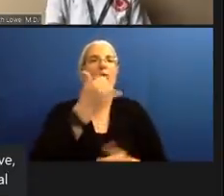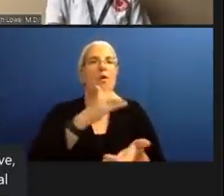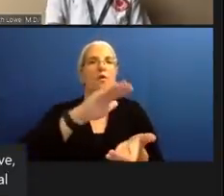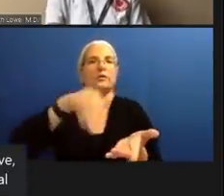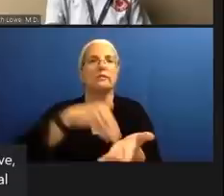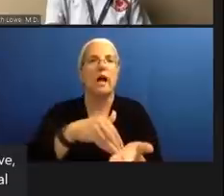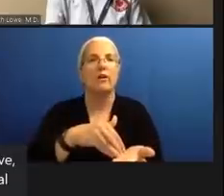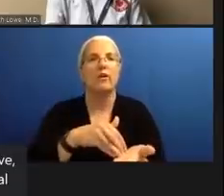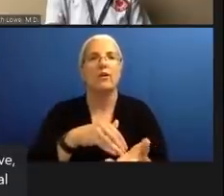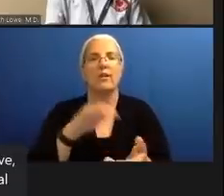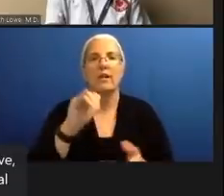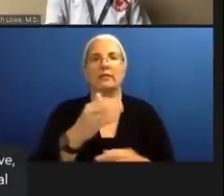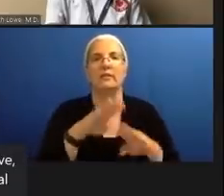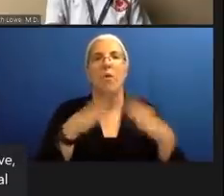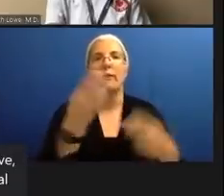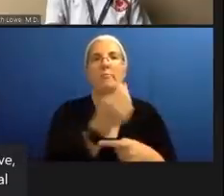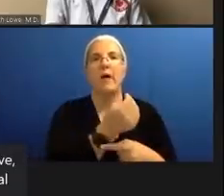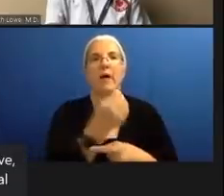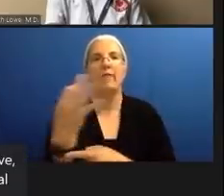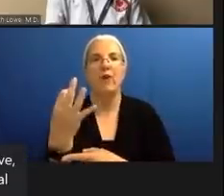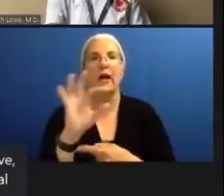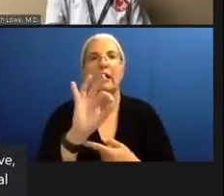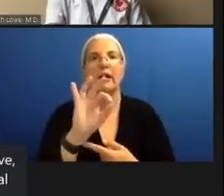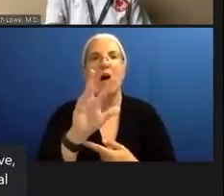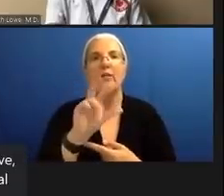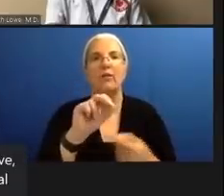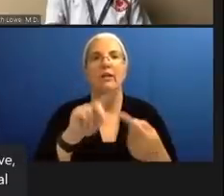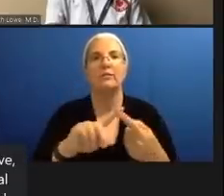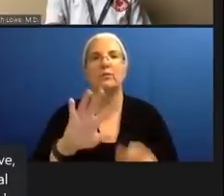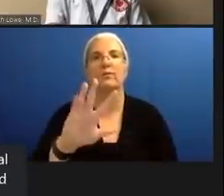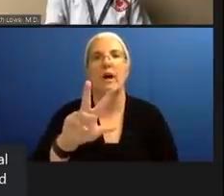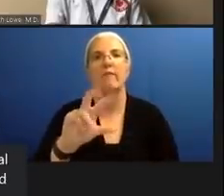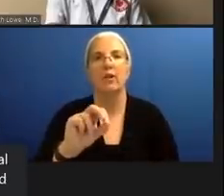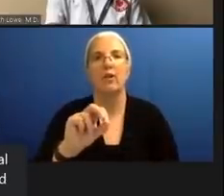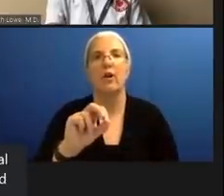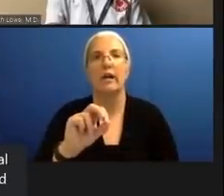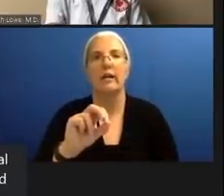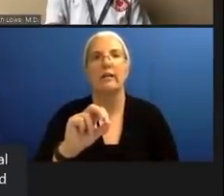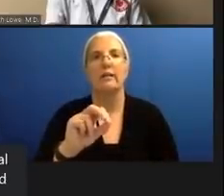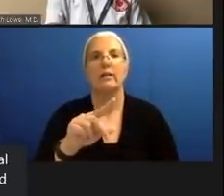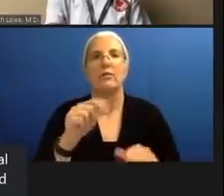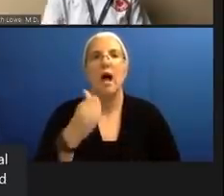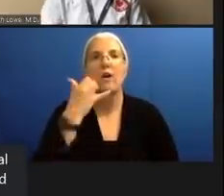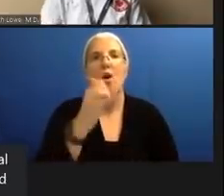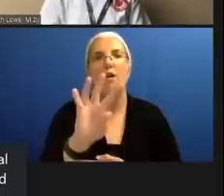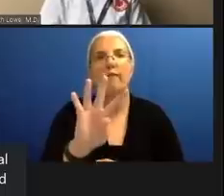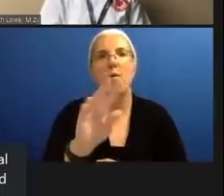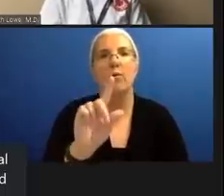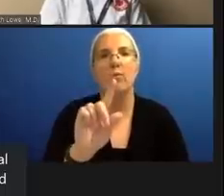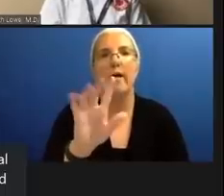9:30 a.m. to 5 p.m. And those call takers can be reached by calling